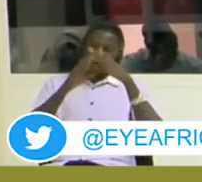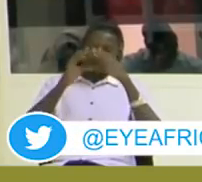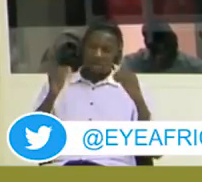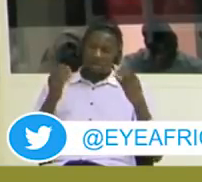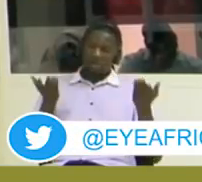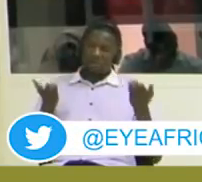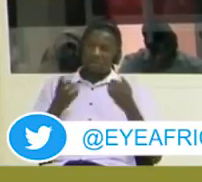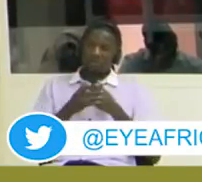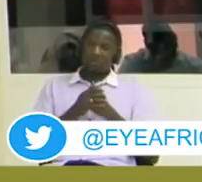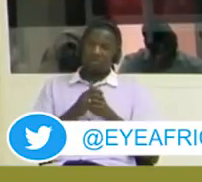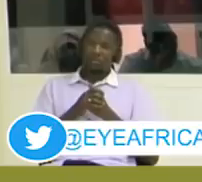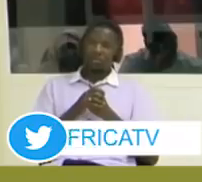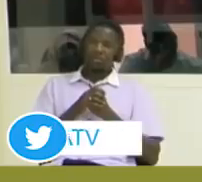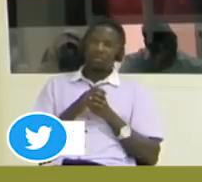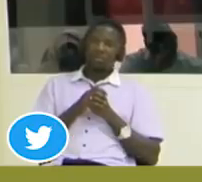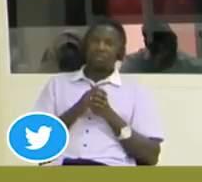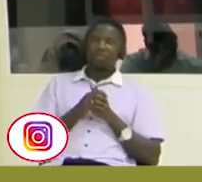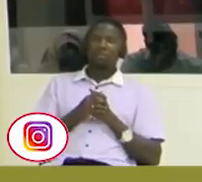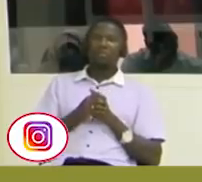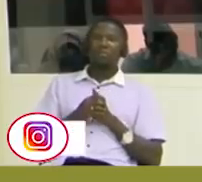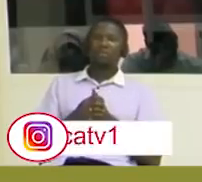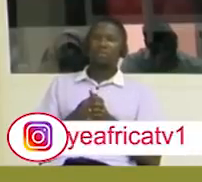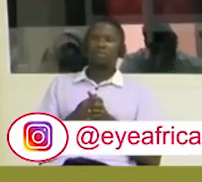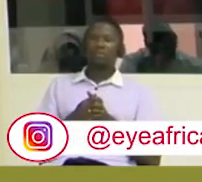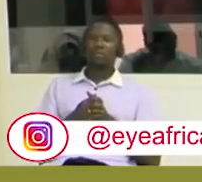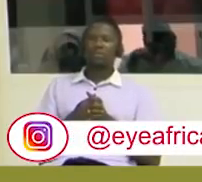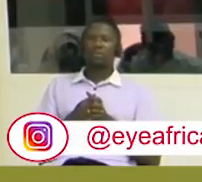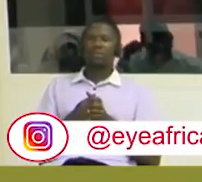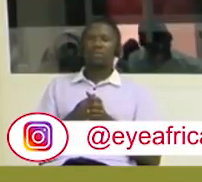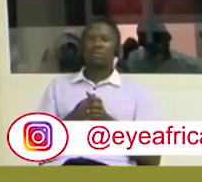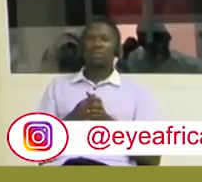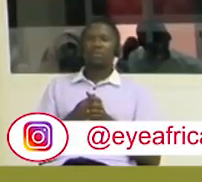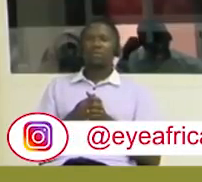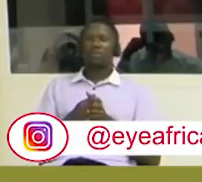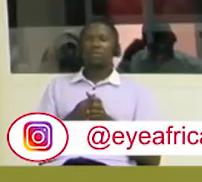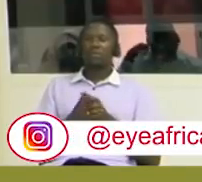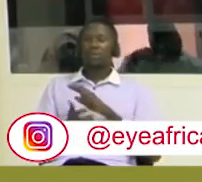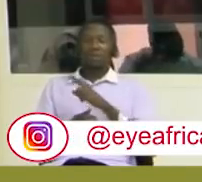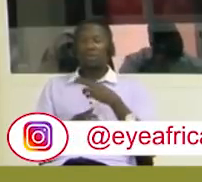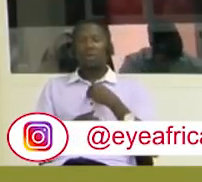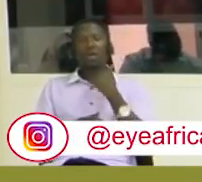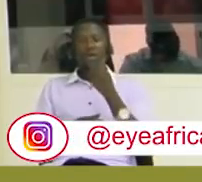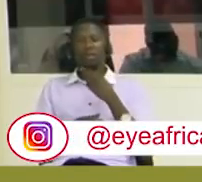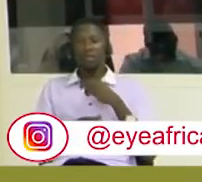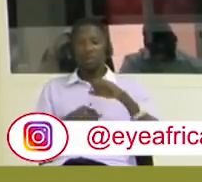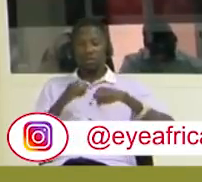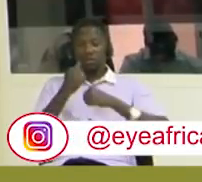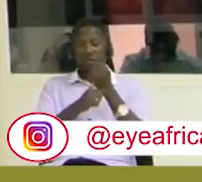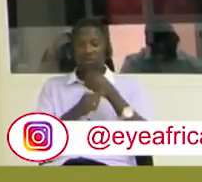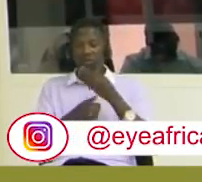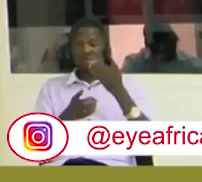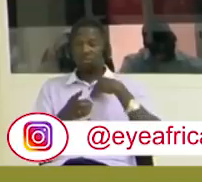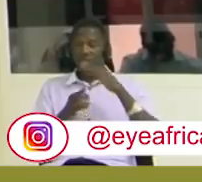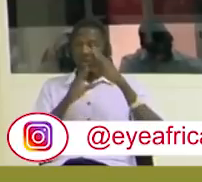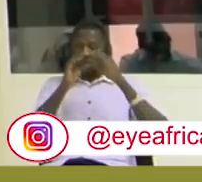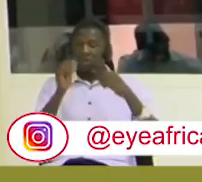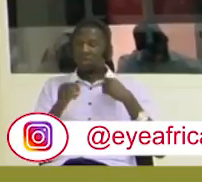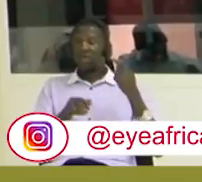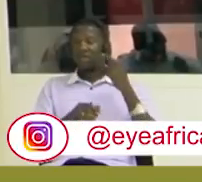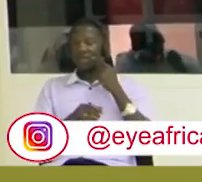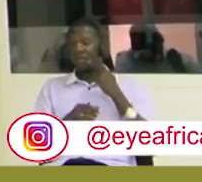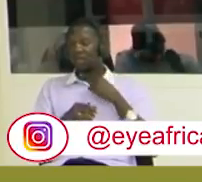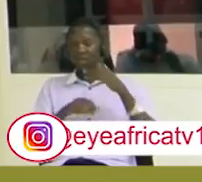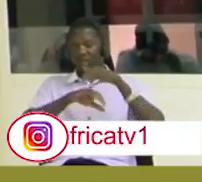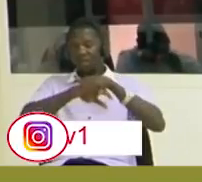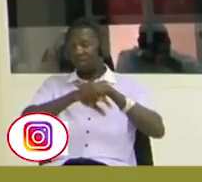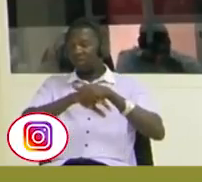Well, sir, I did not ask the wives to come to my house on that night or any night. That